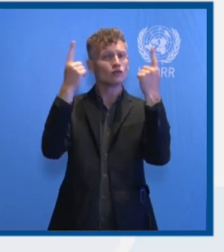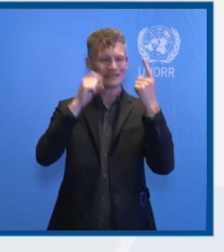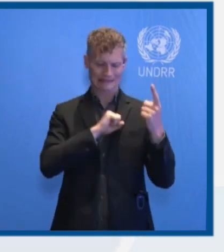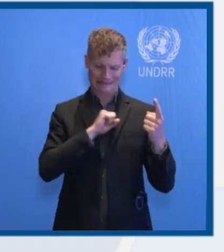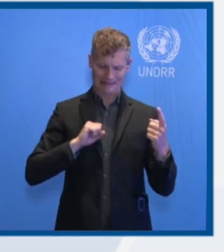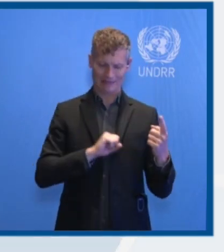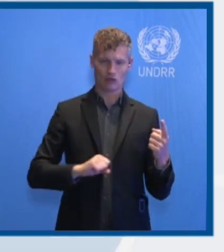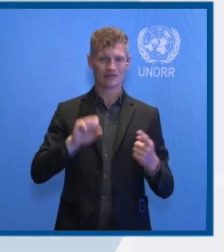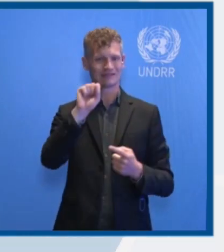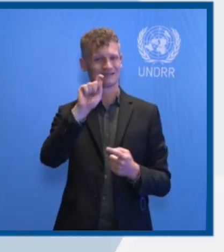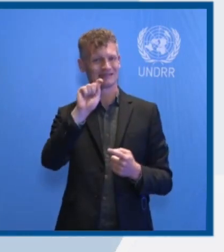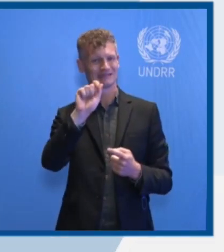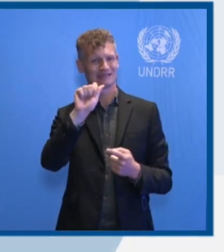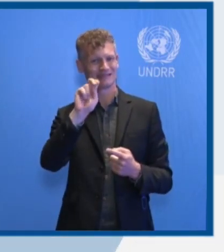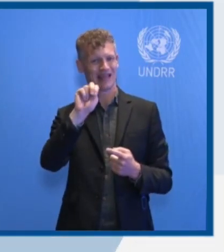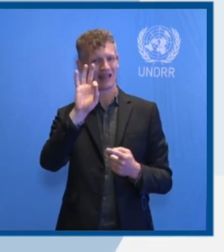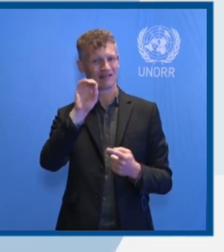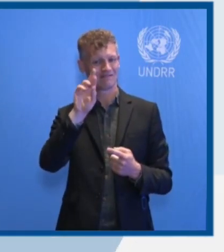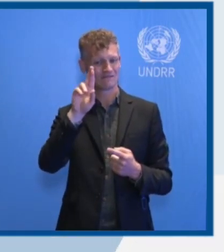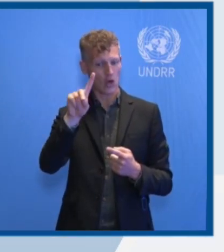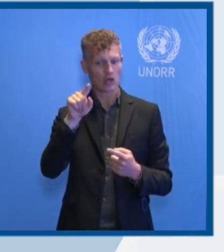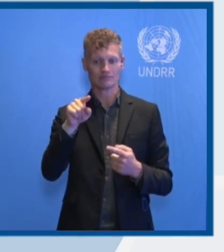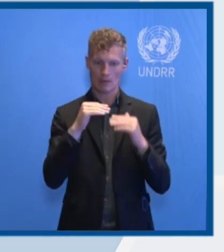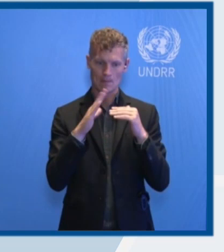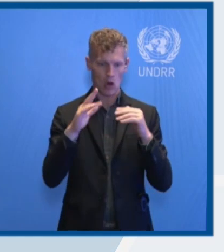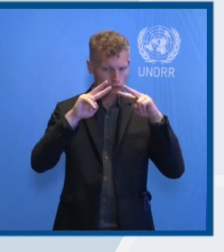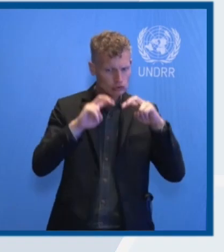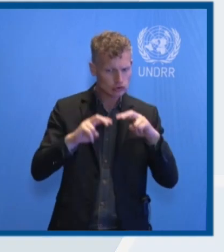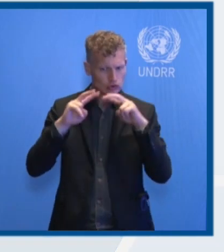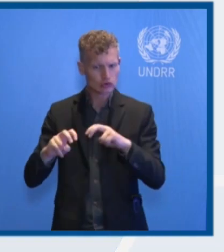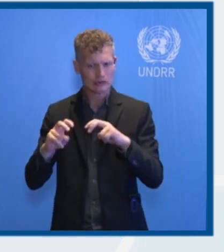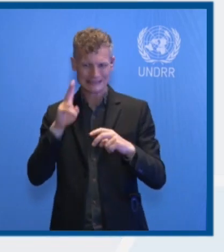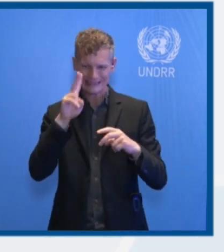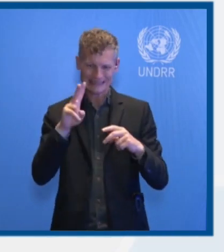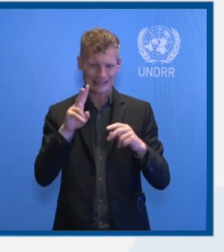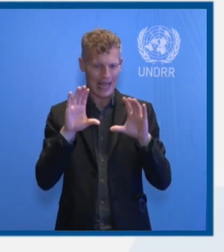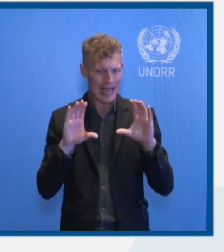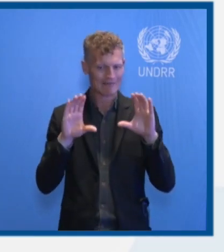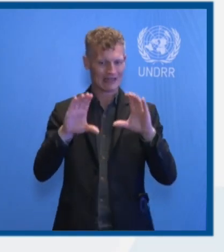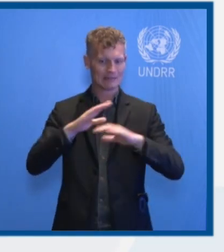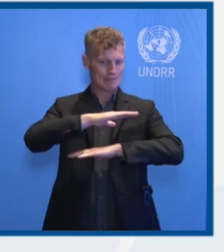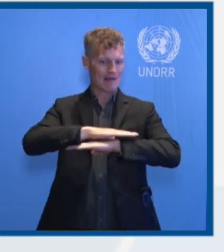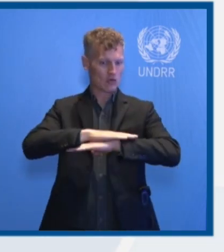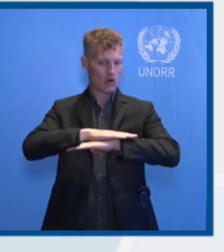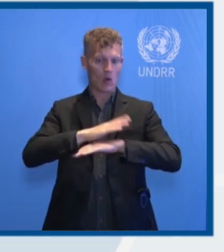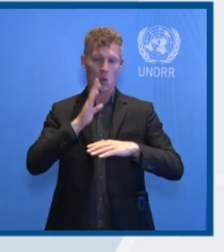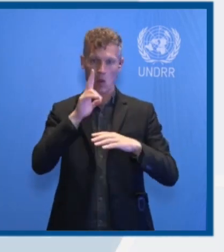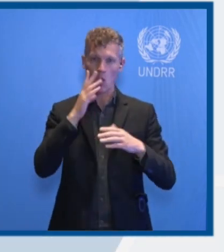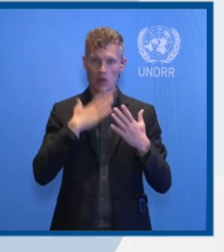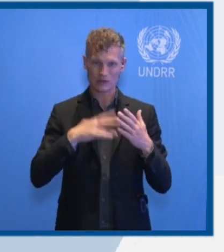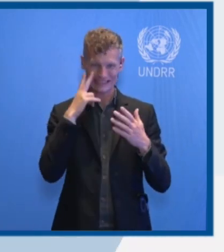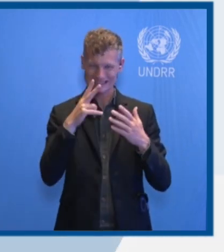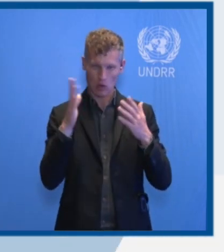to quantify all the ecosystem services. Also, the Ocean Risk Alliance has created a coastal risk index, which we're